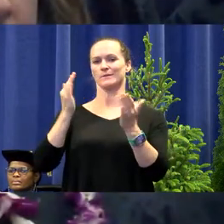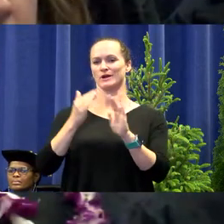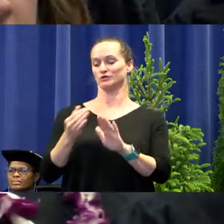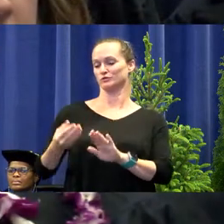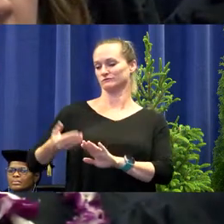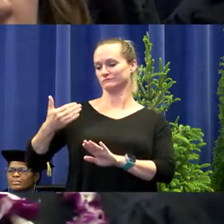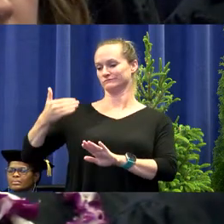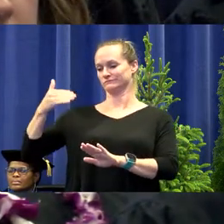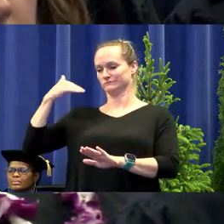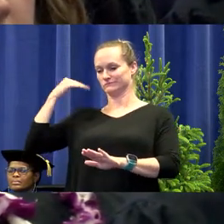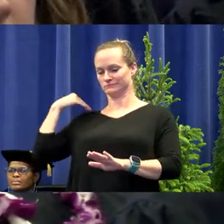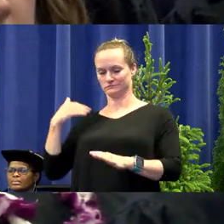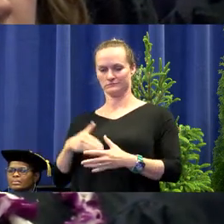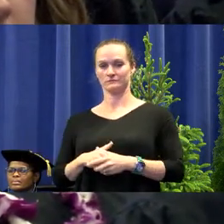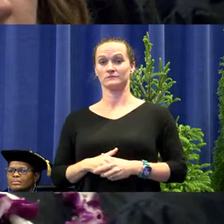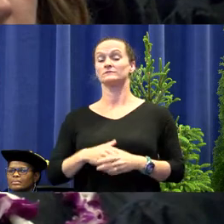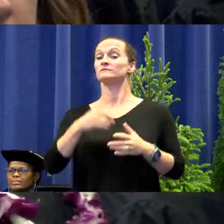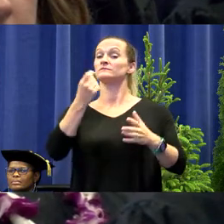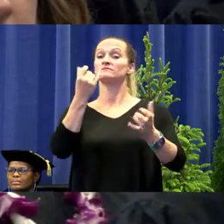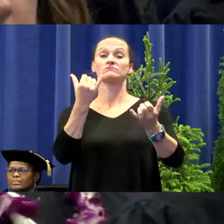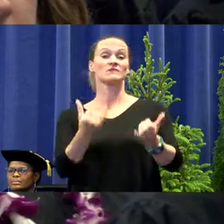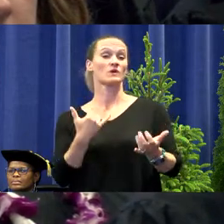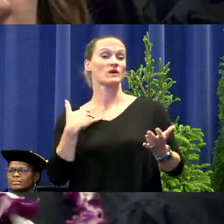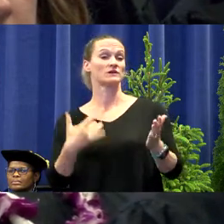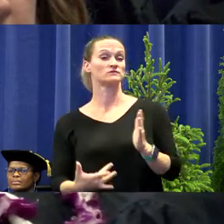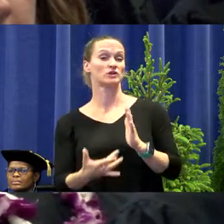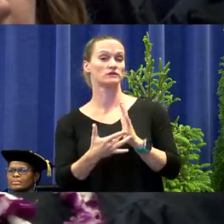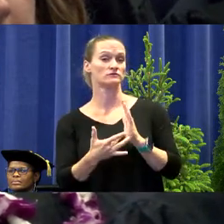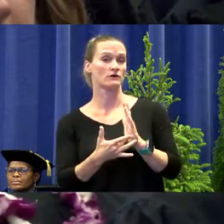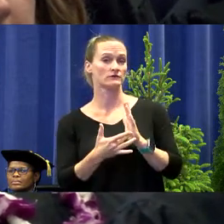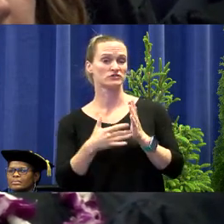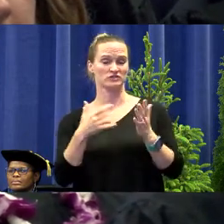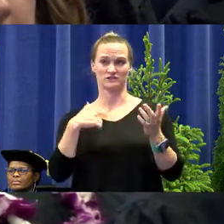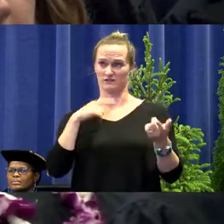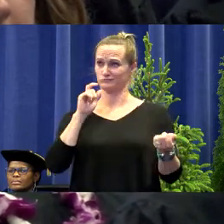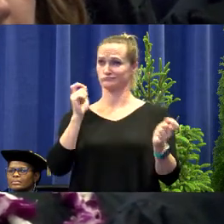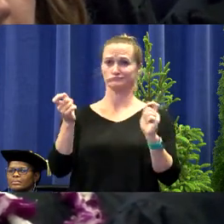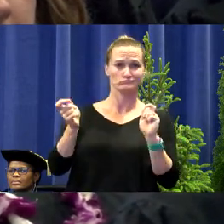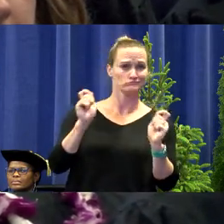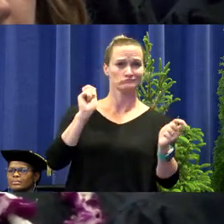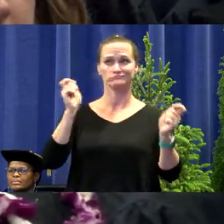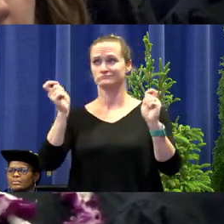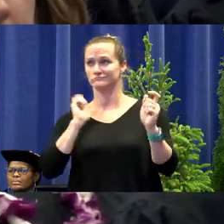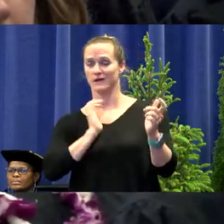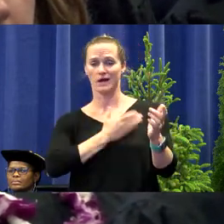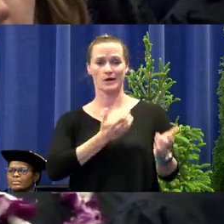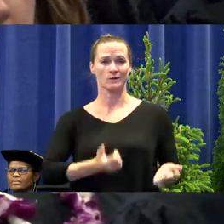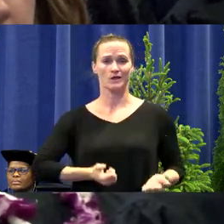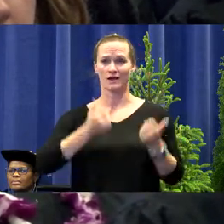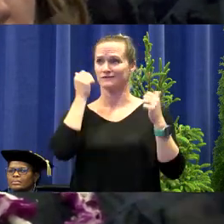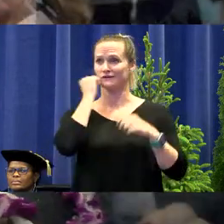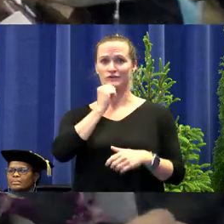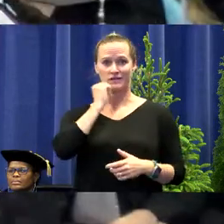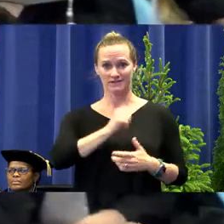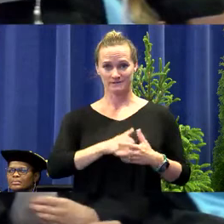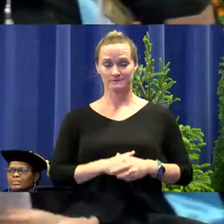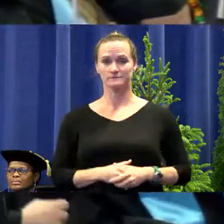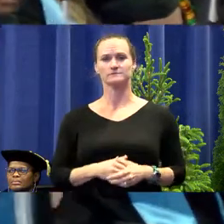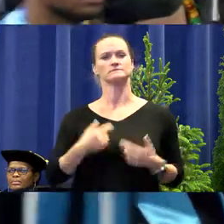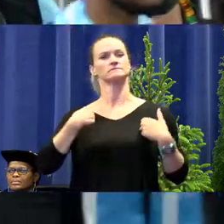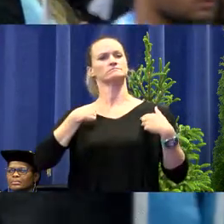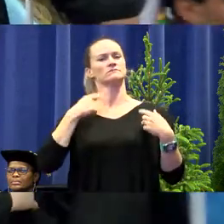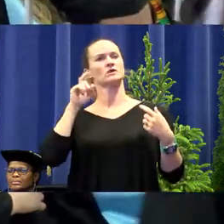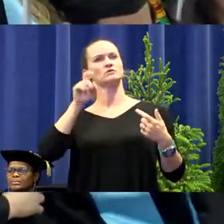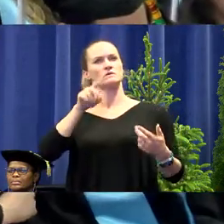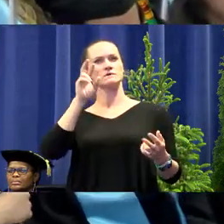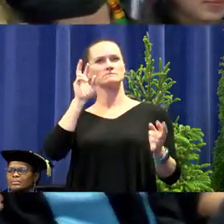to technologies that are revolutionizing the world on an almost daily basis. And we should be hopeful